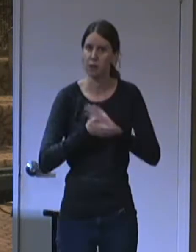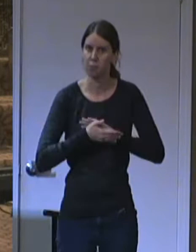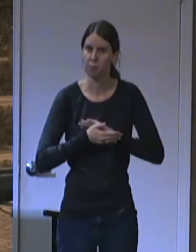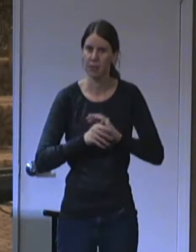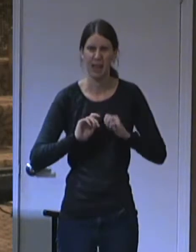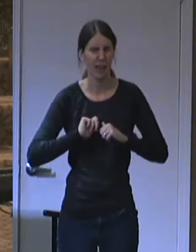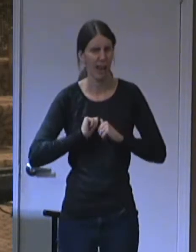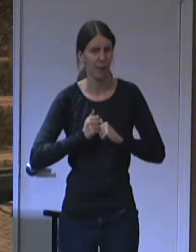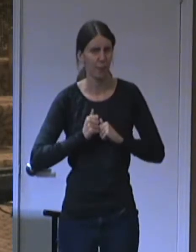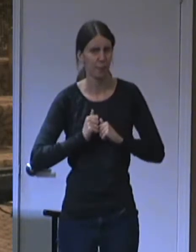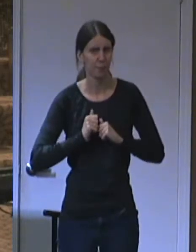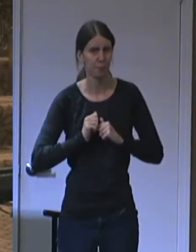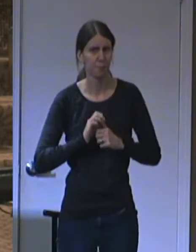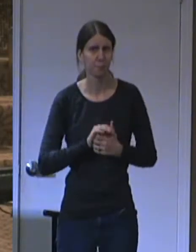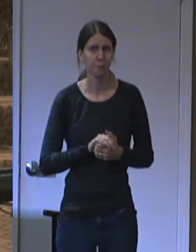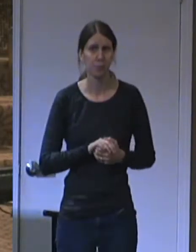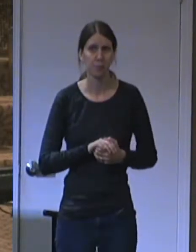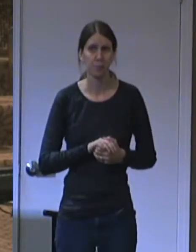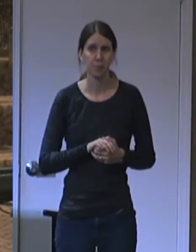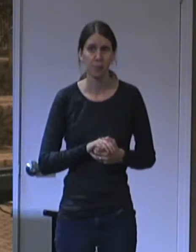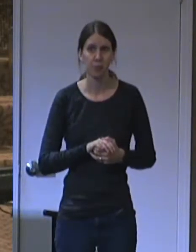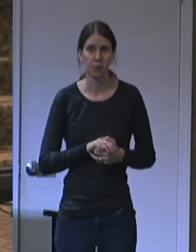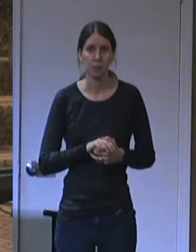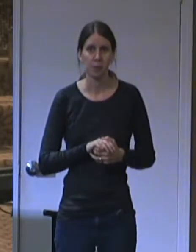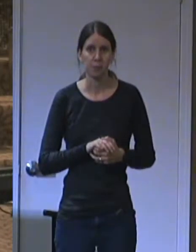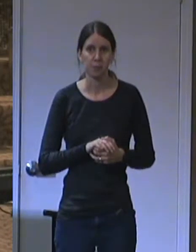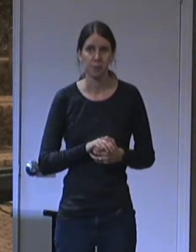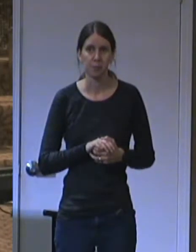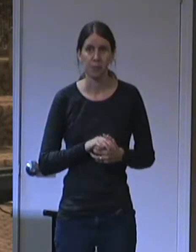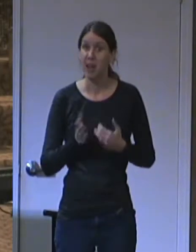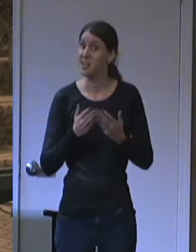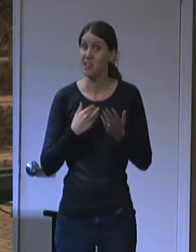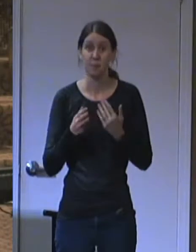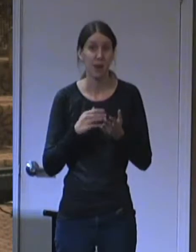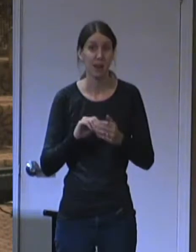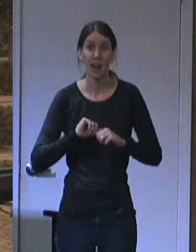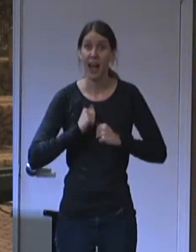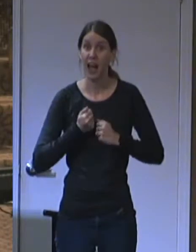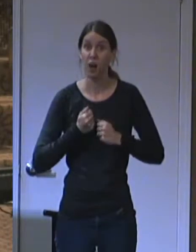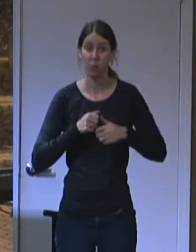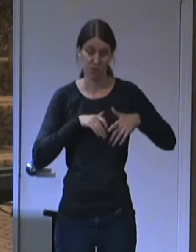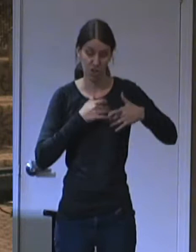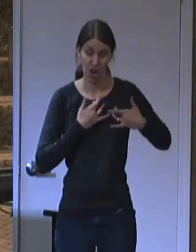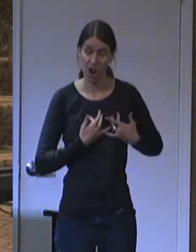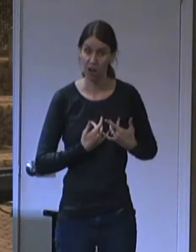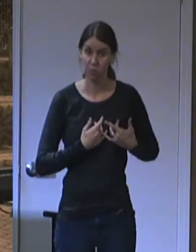cold months. Now, no matter how much we do it with all of our heart,